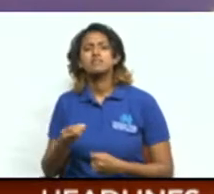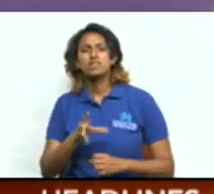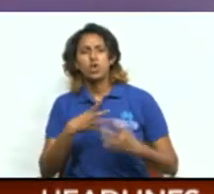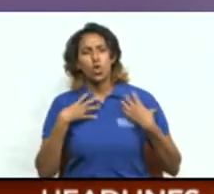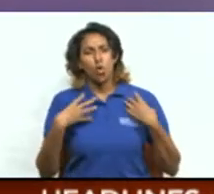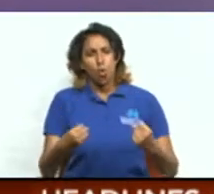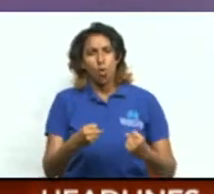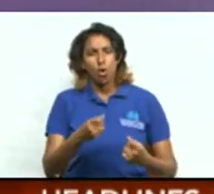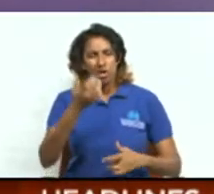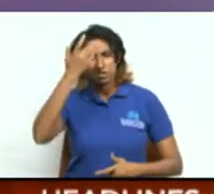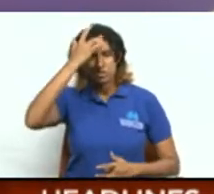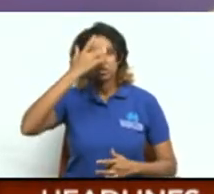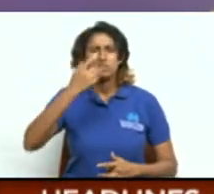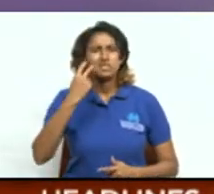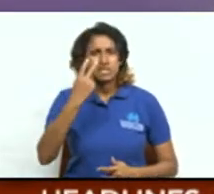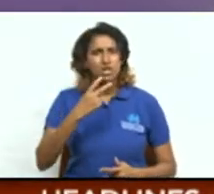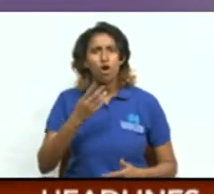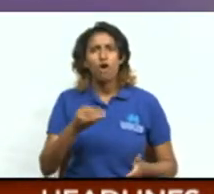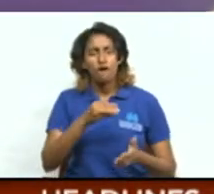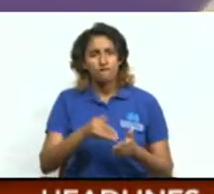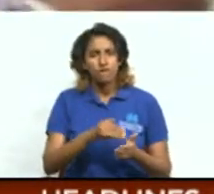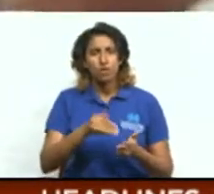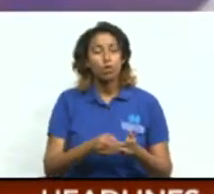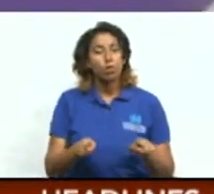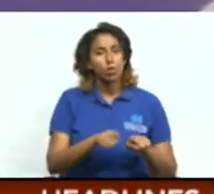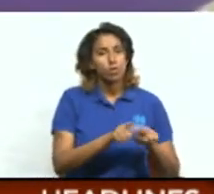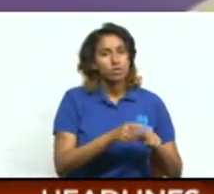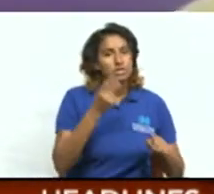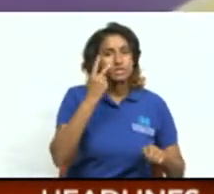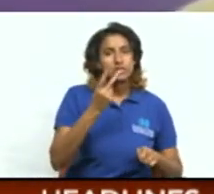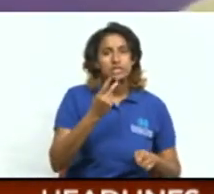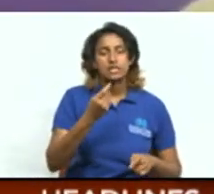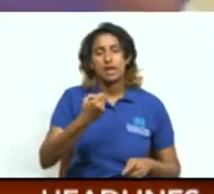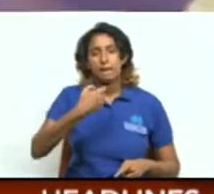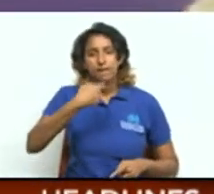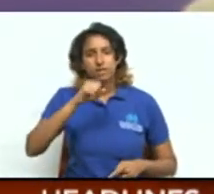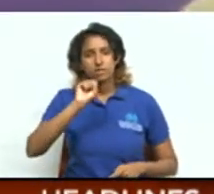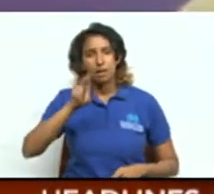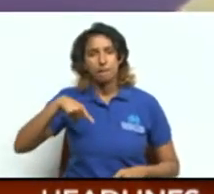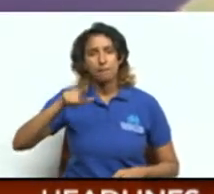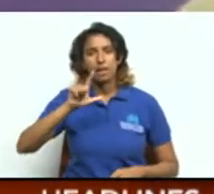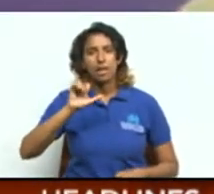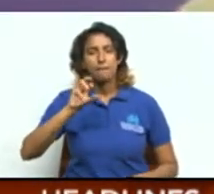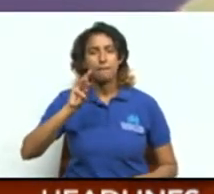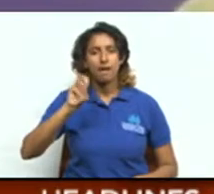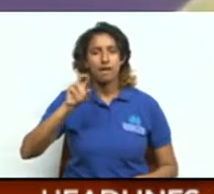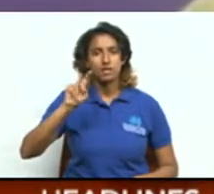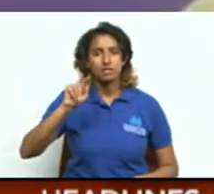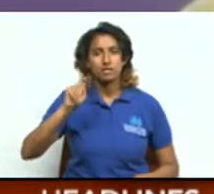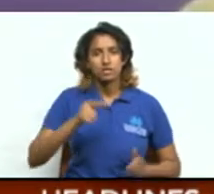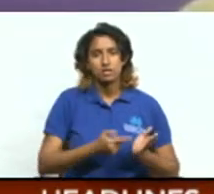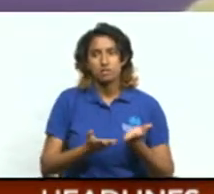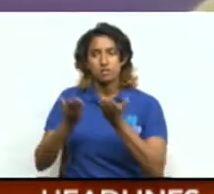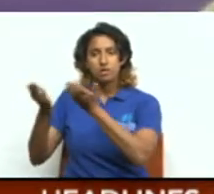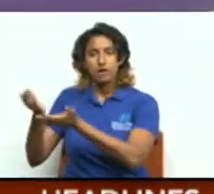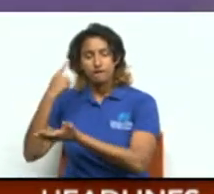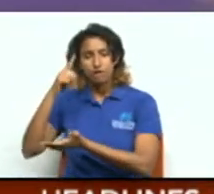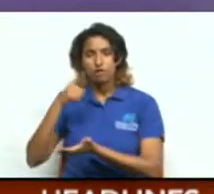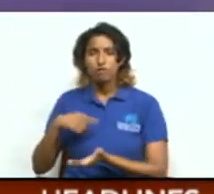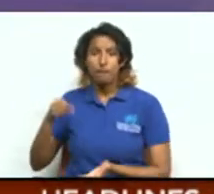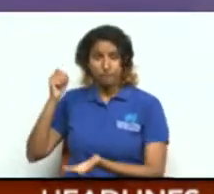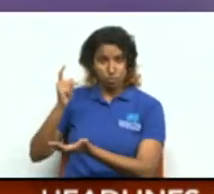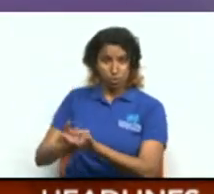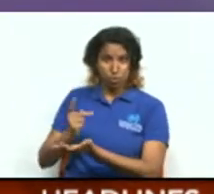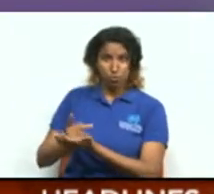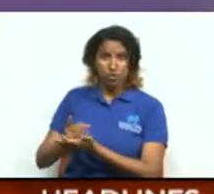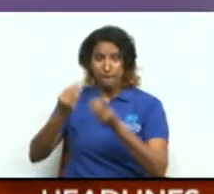time. We also see supplements being put up for recognition and for approval by Ministry of Health for Food and Drug. And when you approve